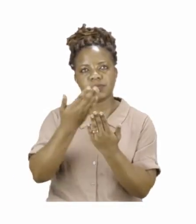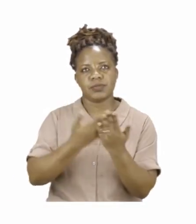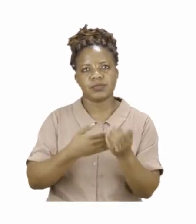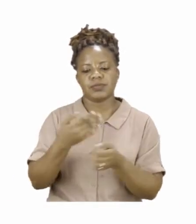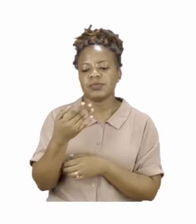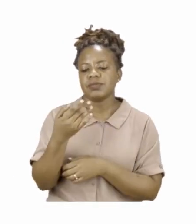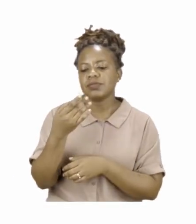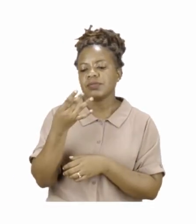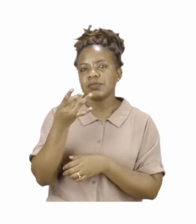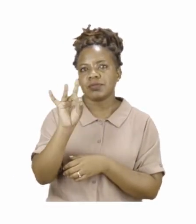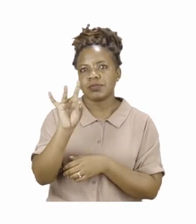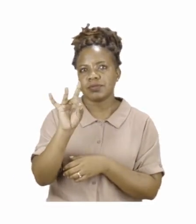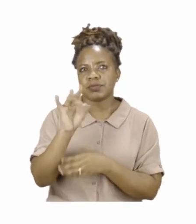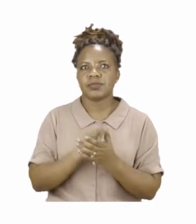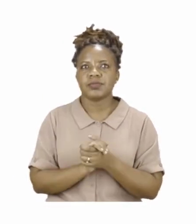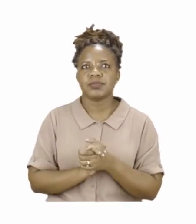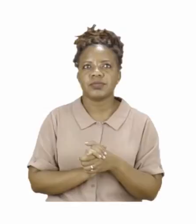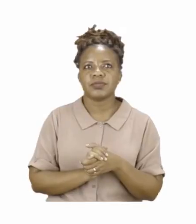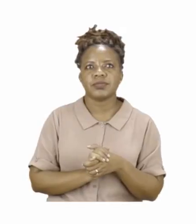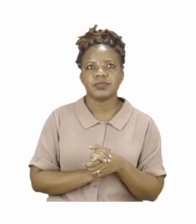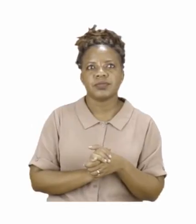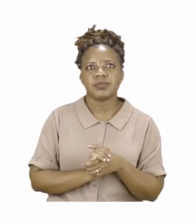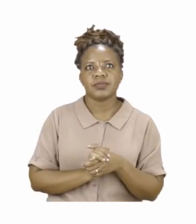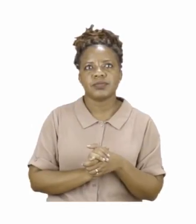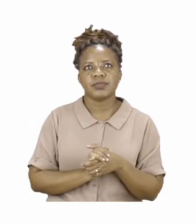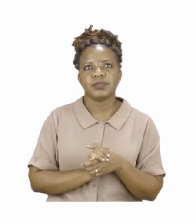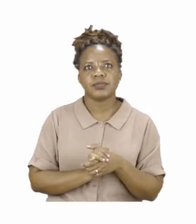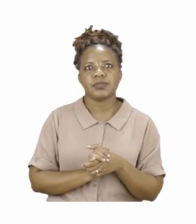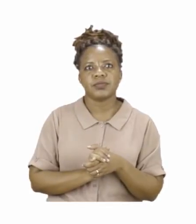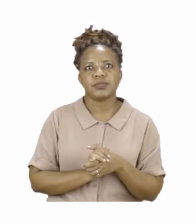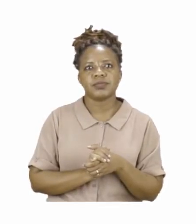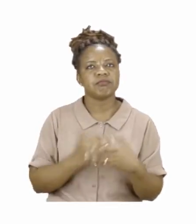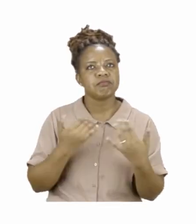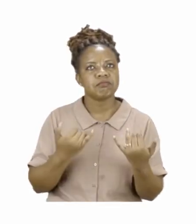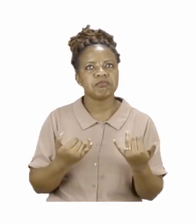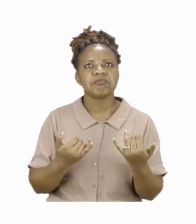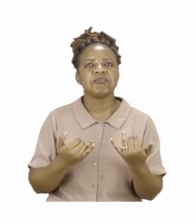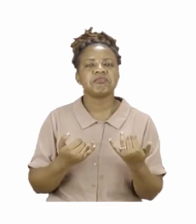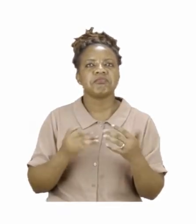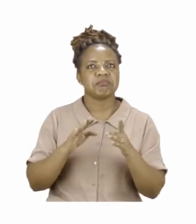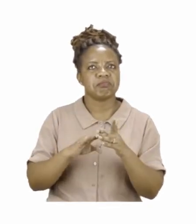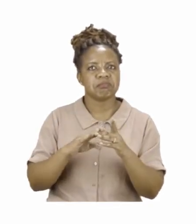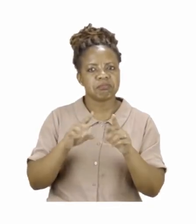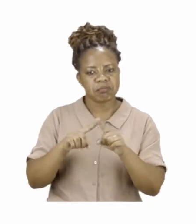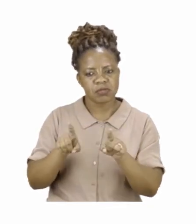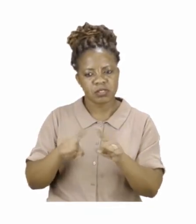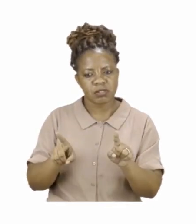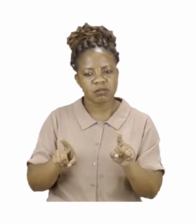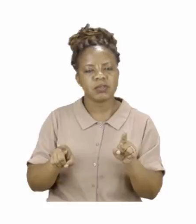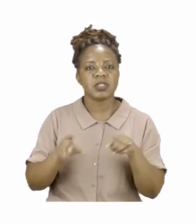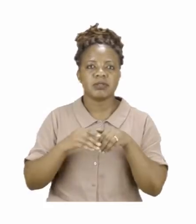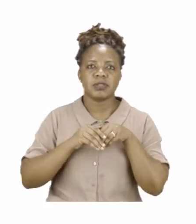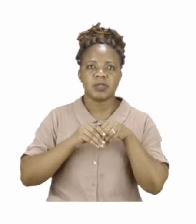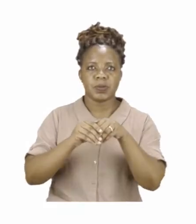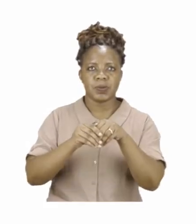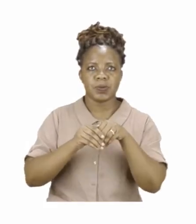On page 8, we are going to be doing more about transport. But this time, we are